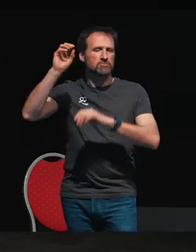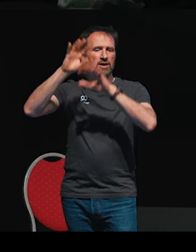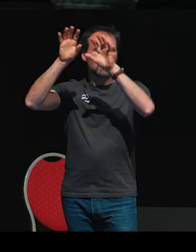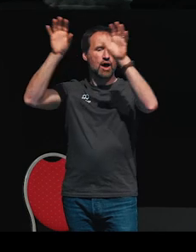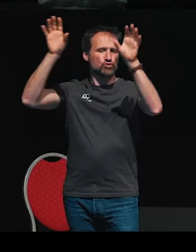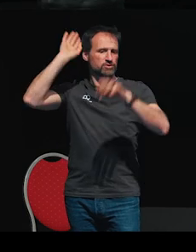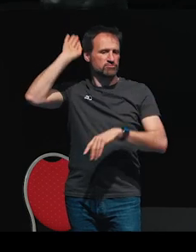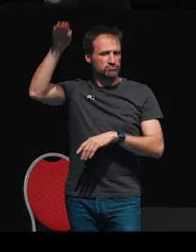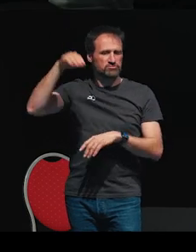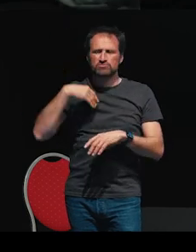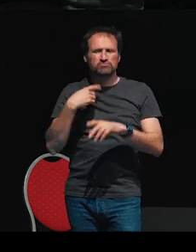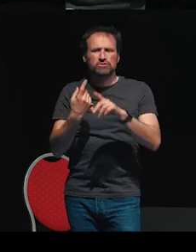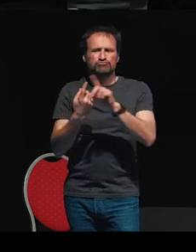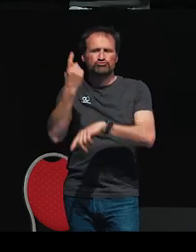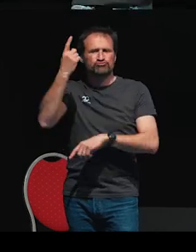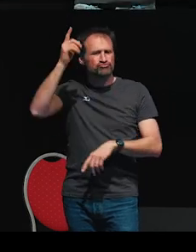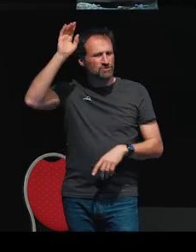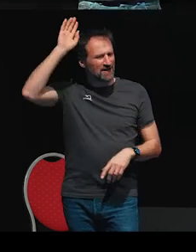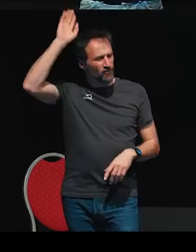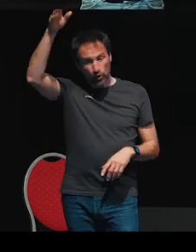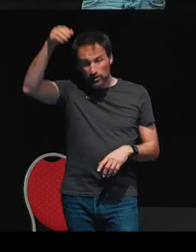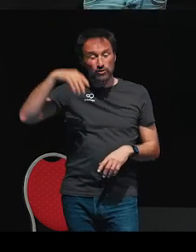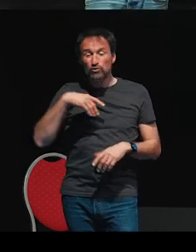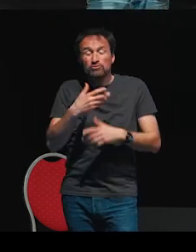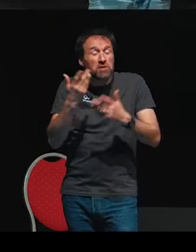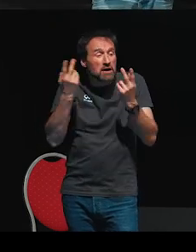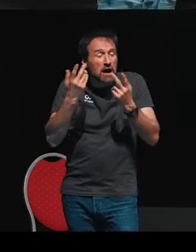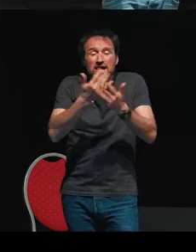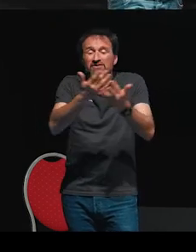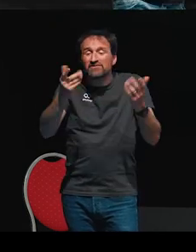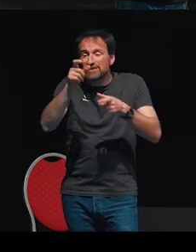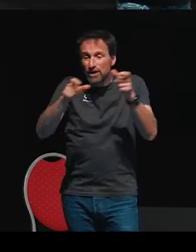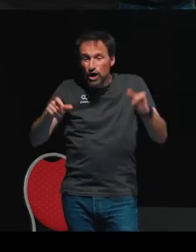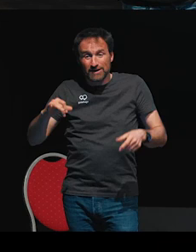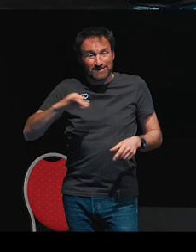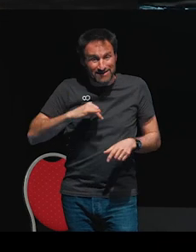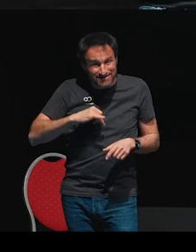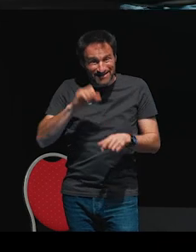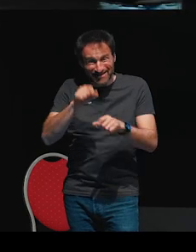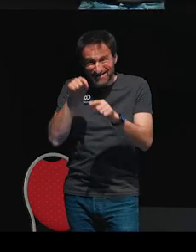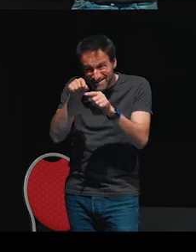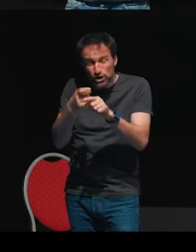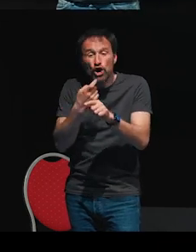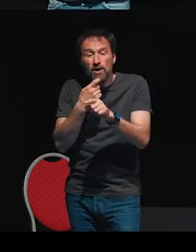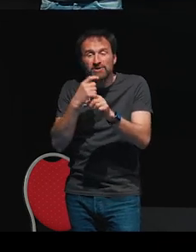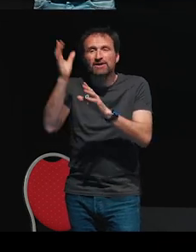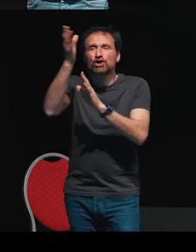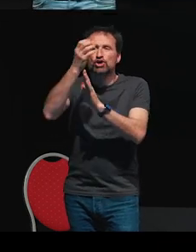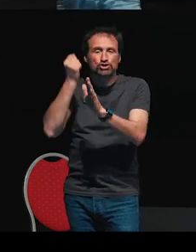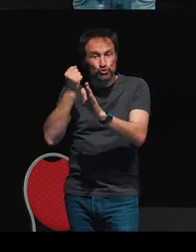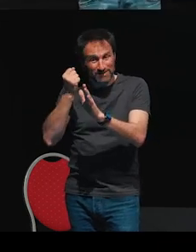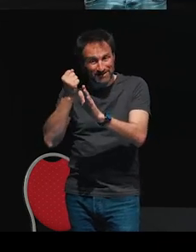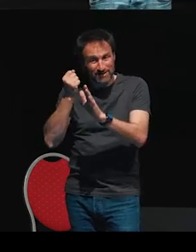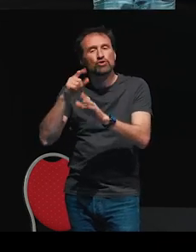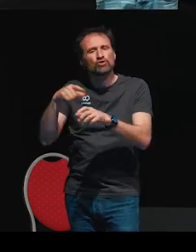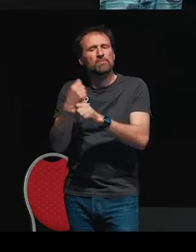I just shoot it out somewhere, and no matter how many people are interested, they can consume this object and do whatever they want.